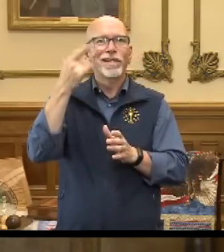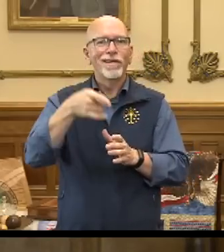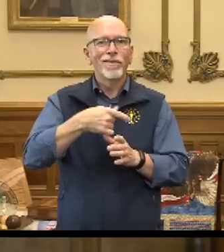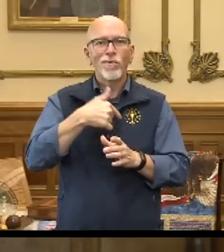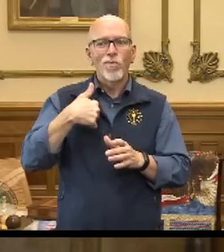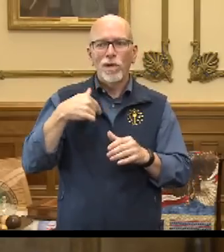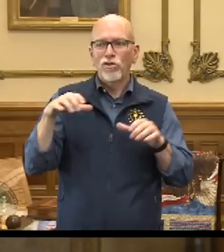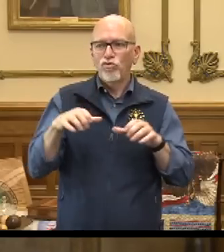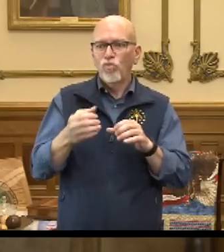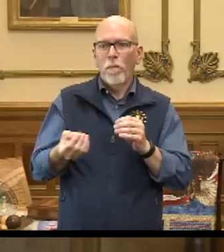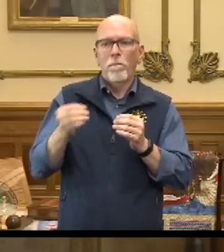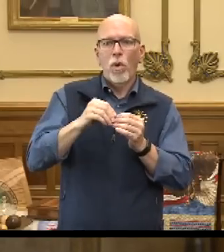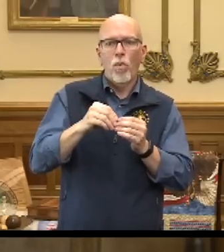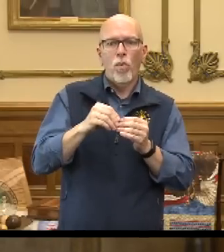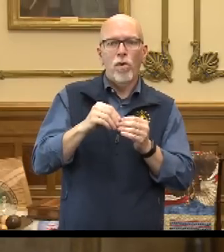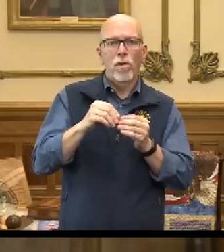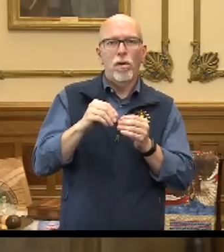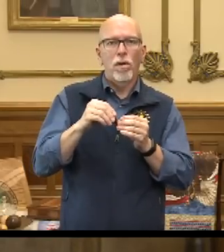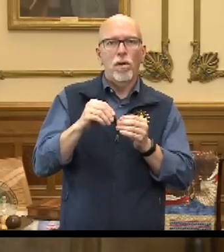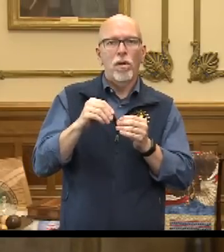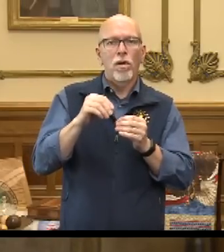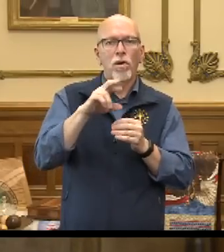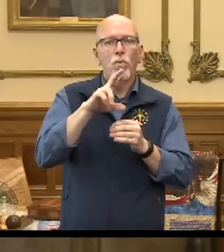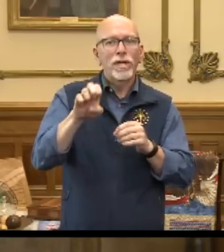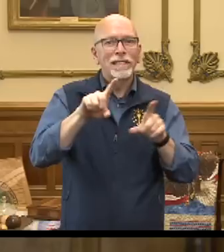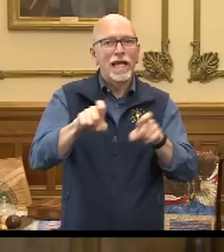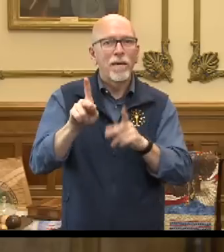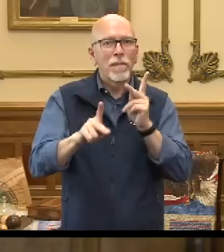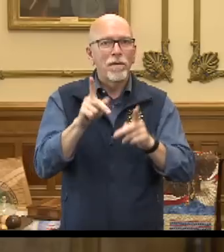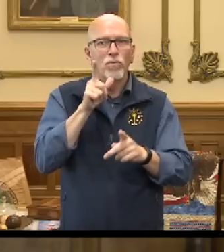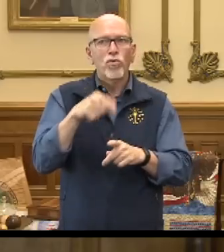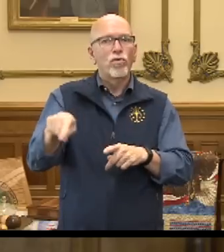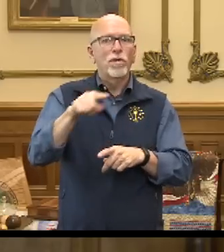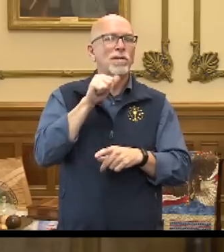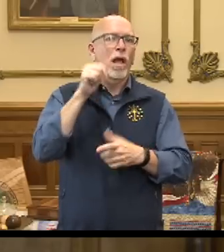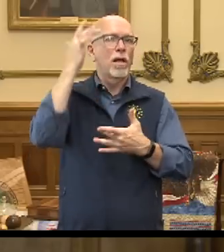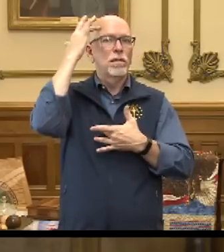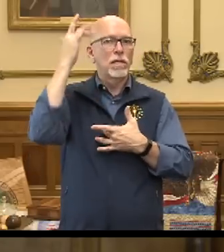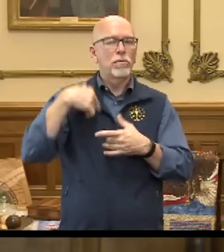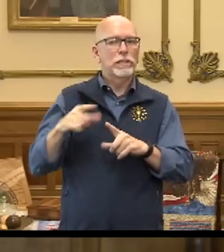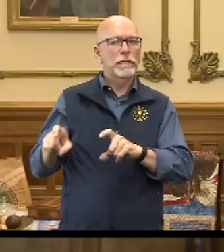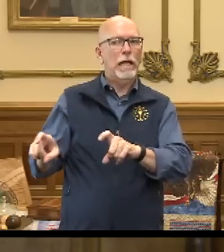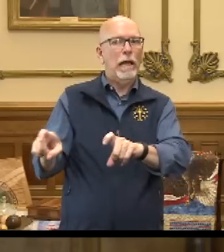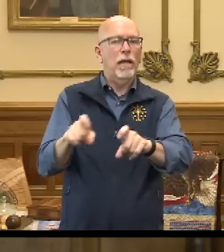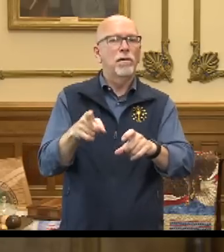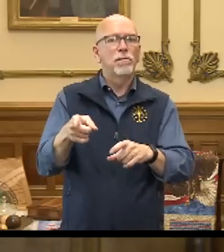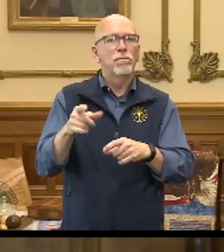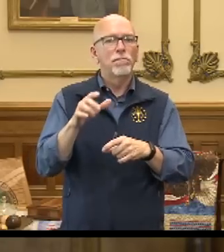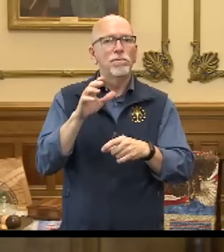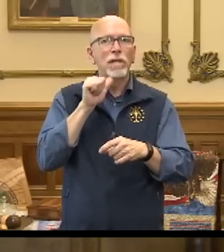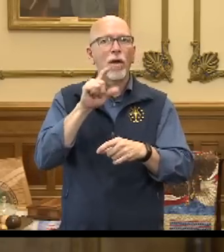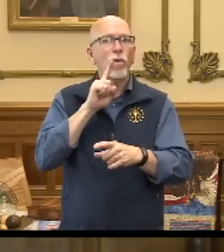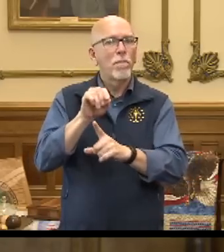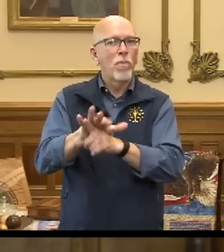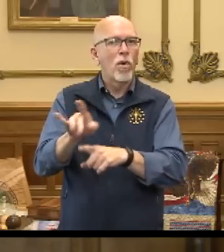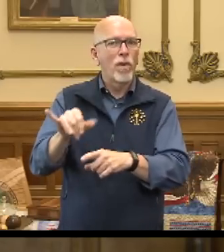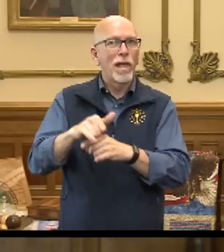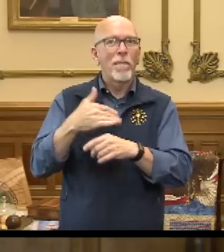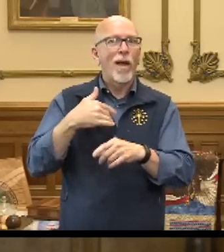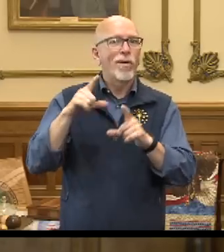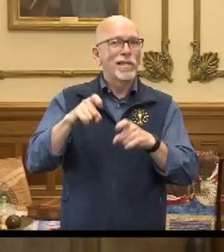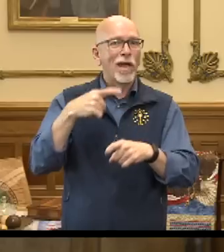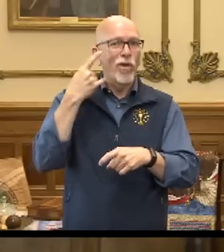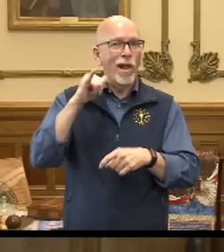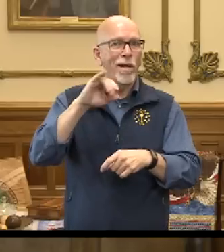doing more retesting of people who generally aren't sick and haven't necessarily been exposed, and that's driving up testing